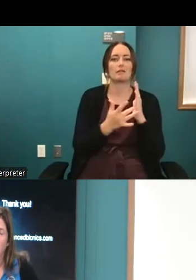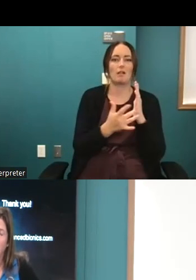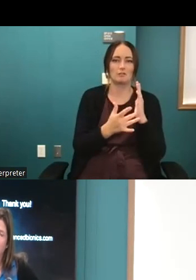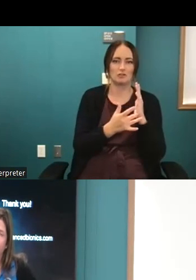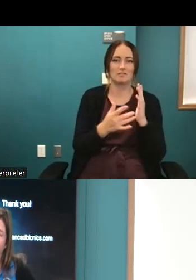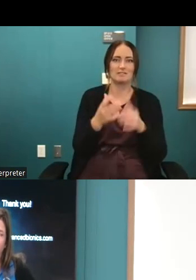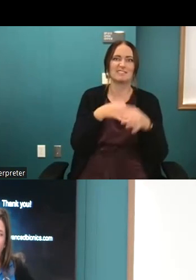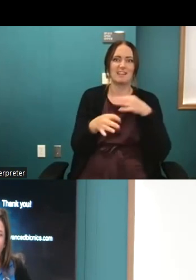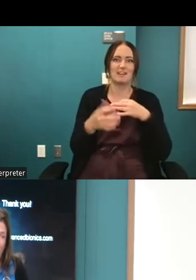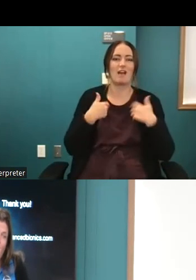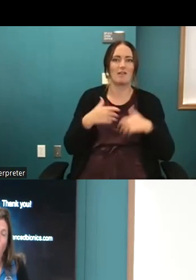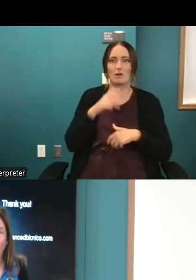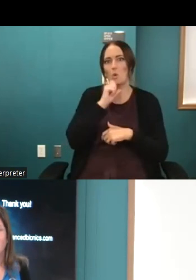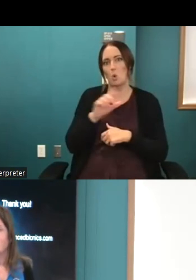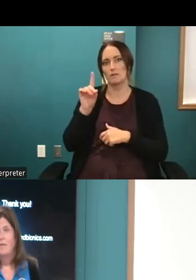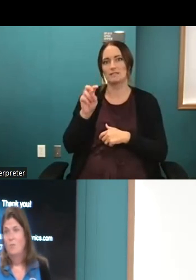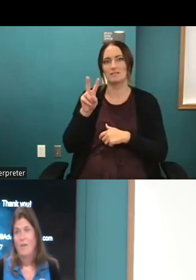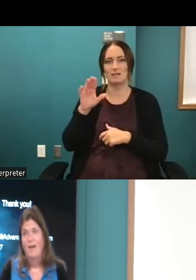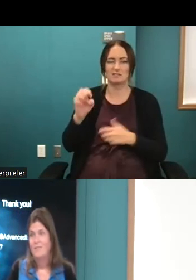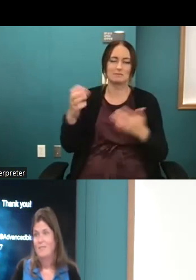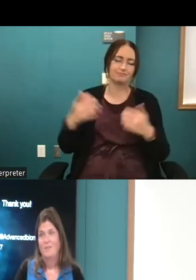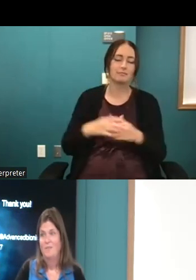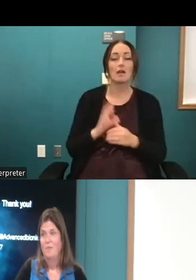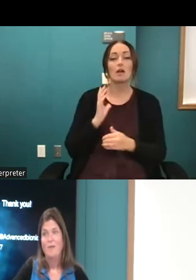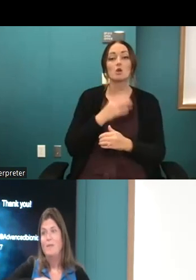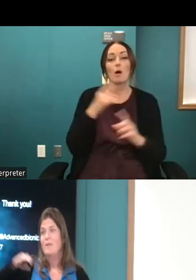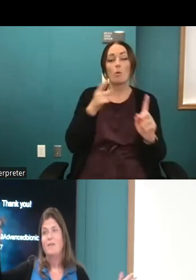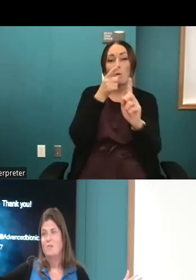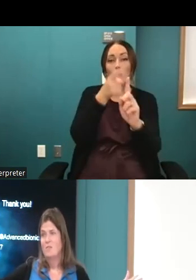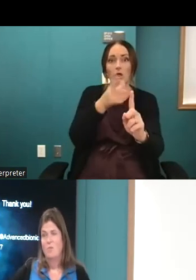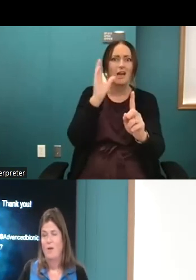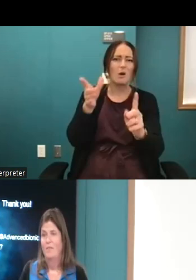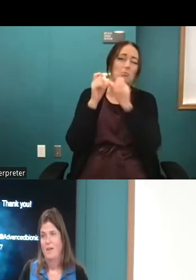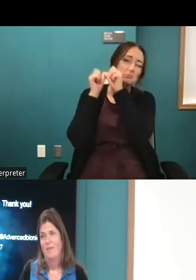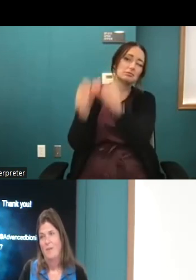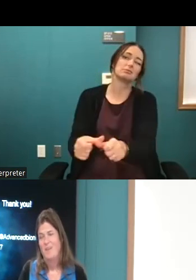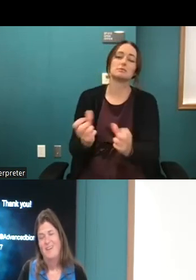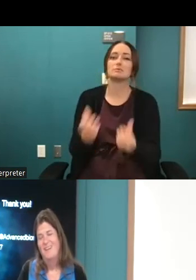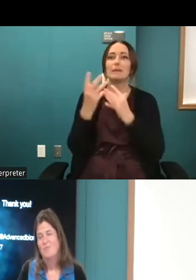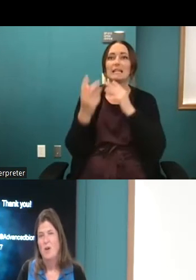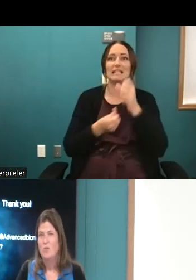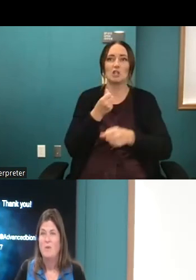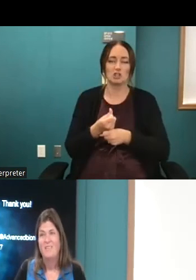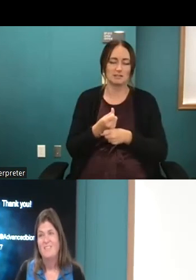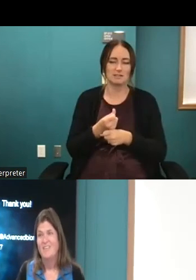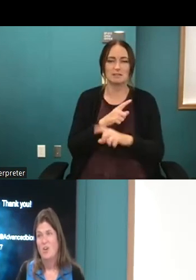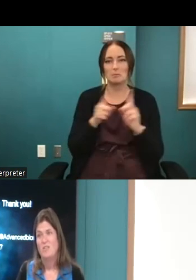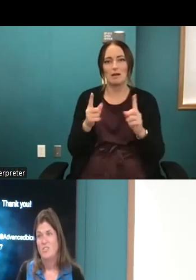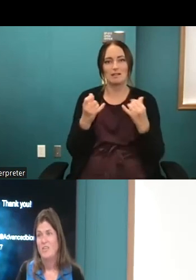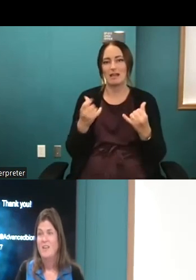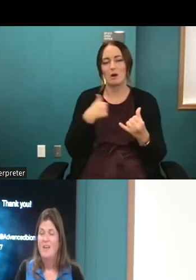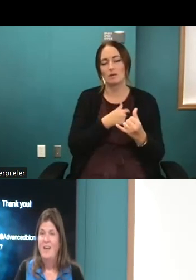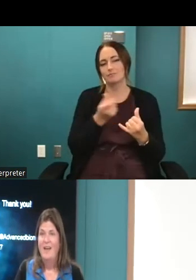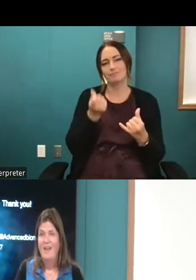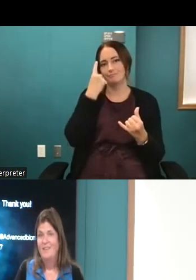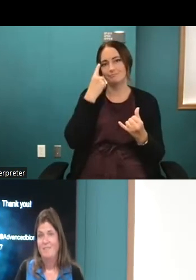worn. But I mean, the hope is that it will last for many, many, many years and they won't have to have that. But as we all know, it is